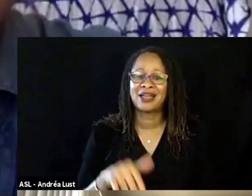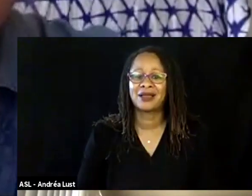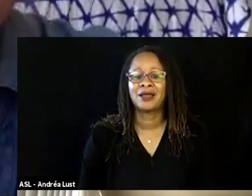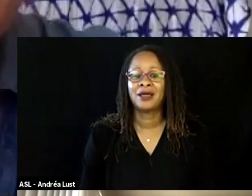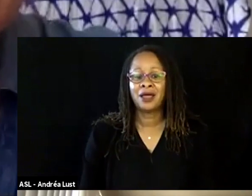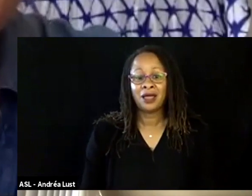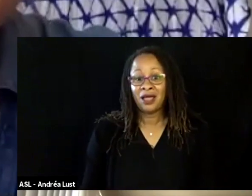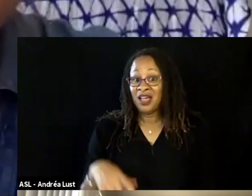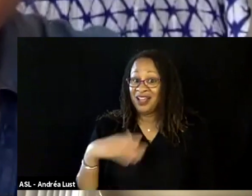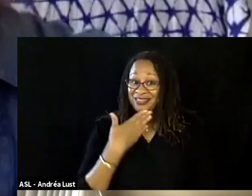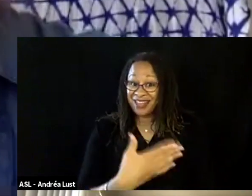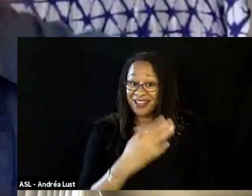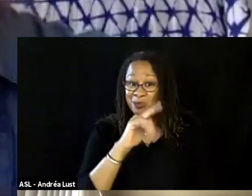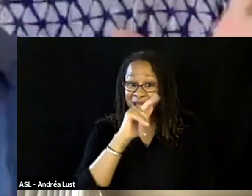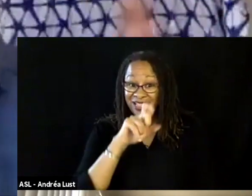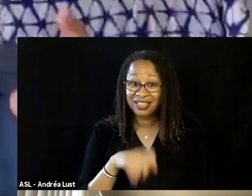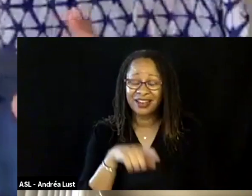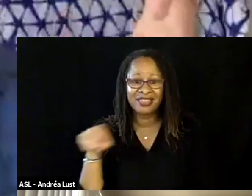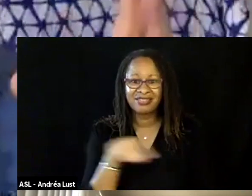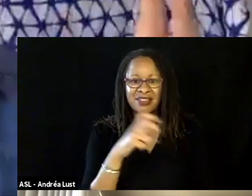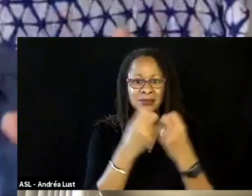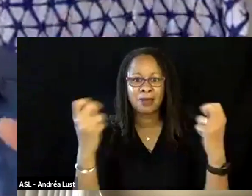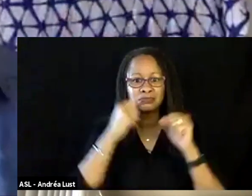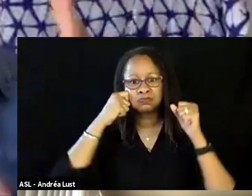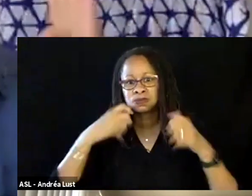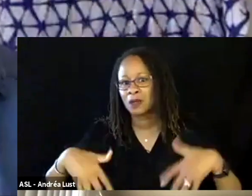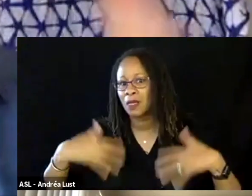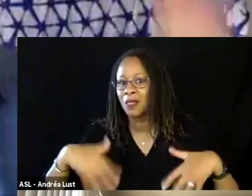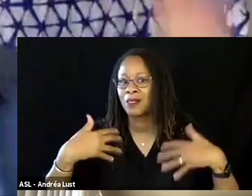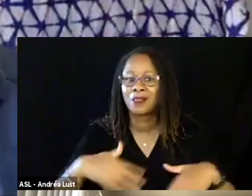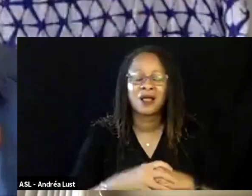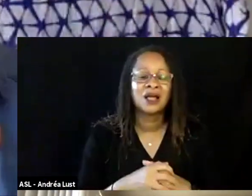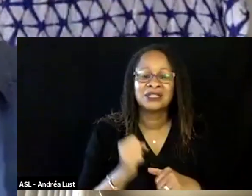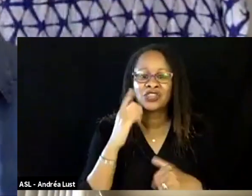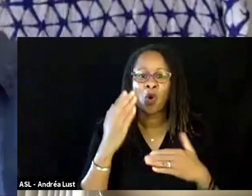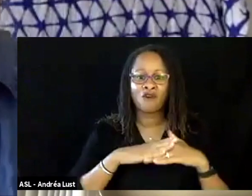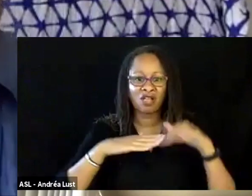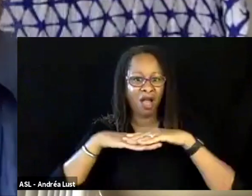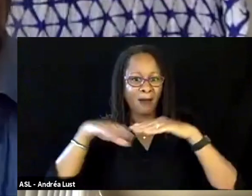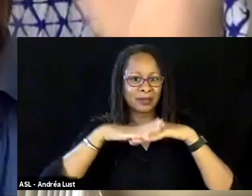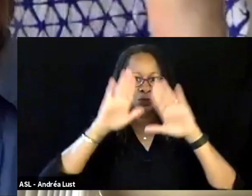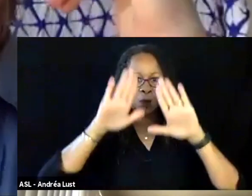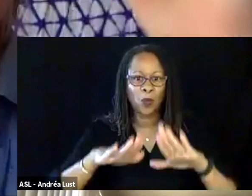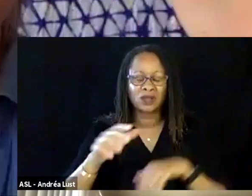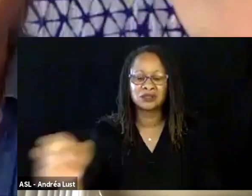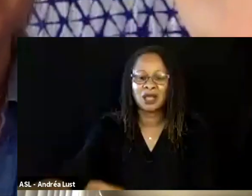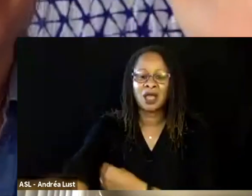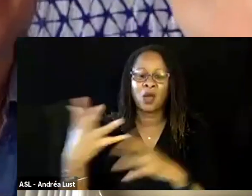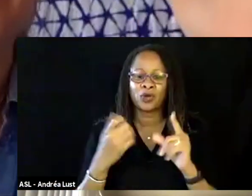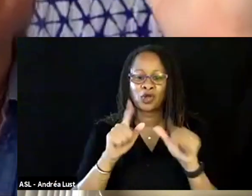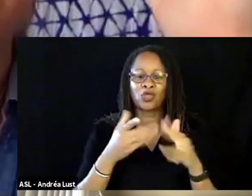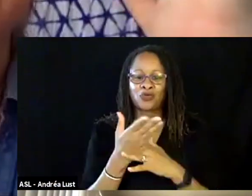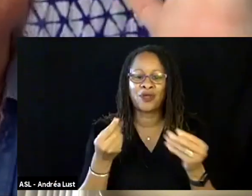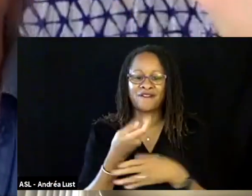been amazing, and hearing the intersectionality really present and all of the overlap has just been great. So I wanted to just go through a few points that we